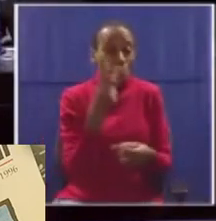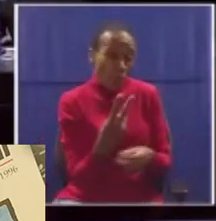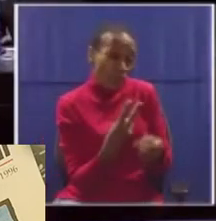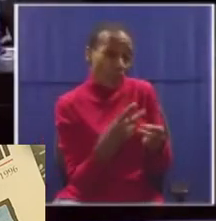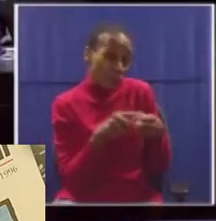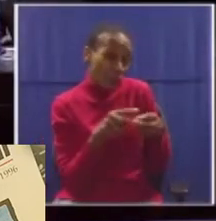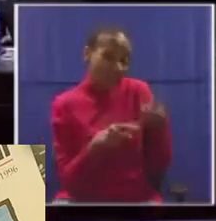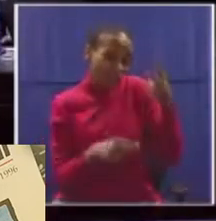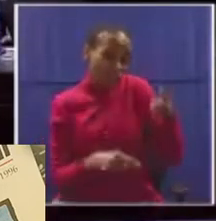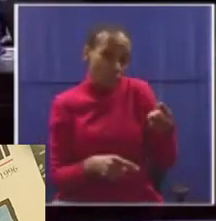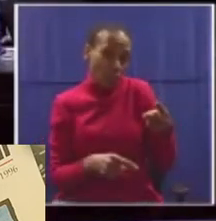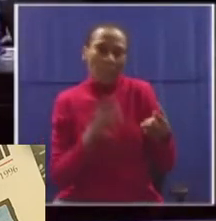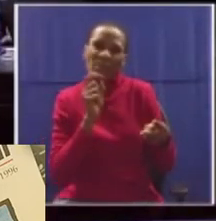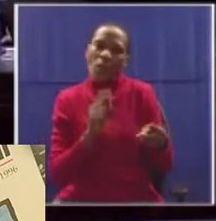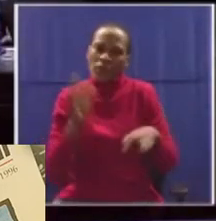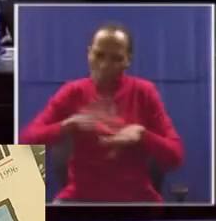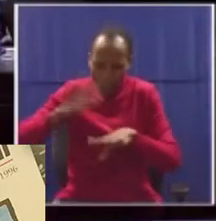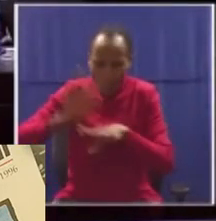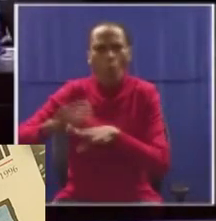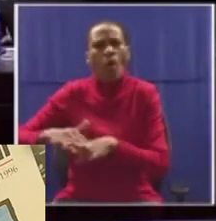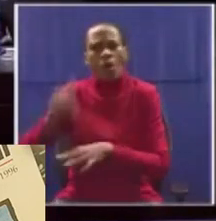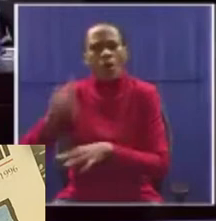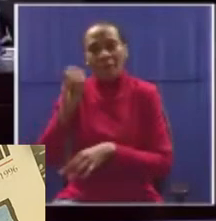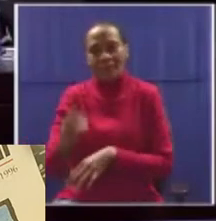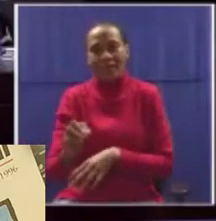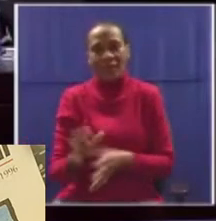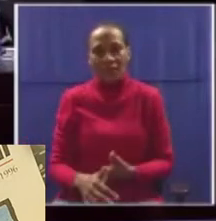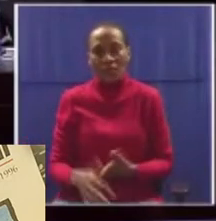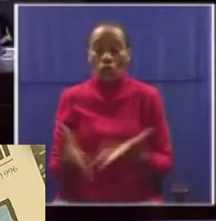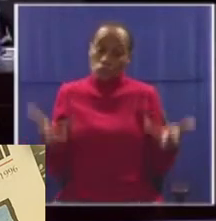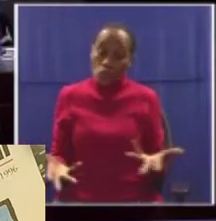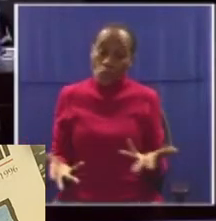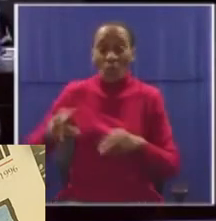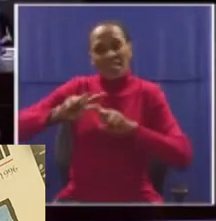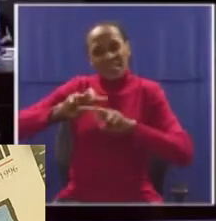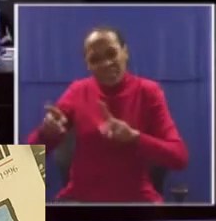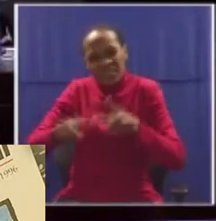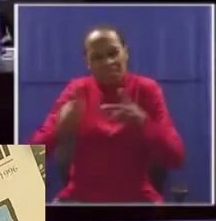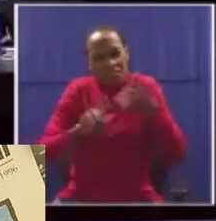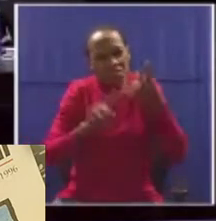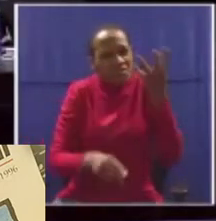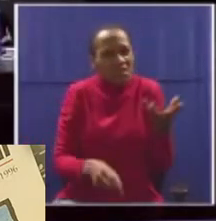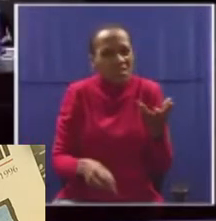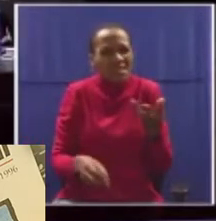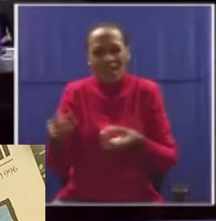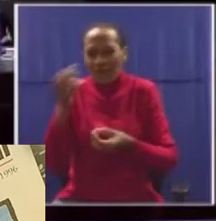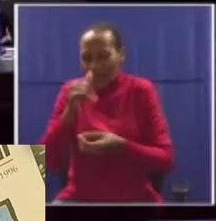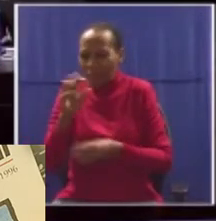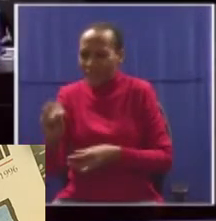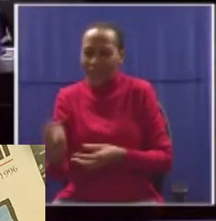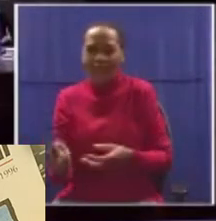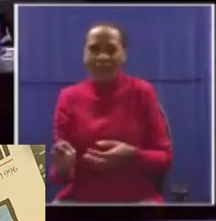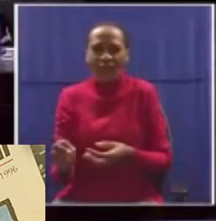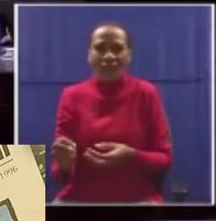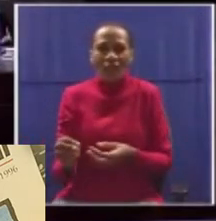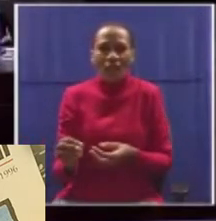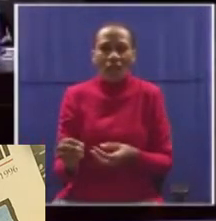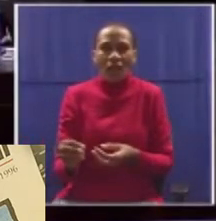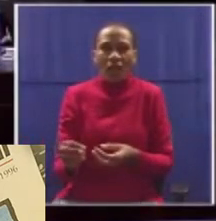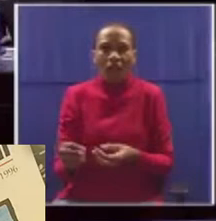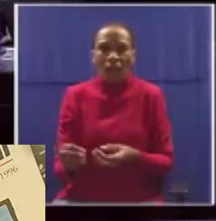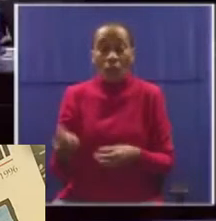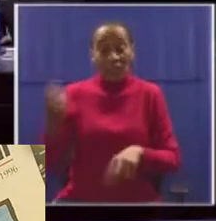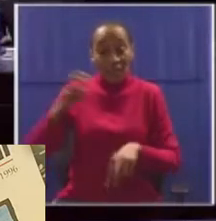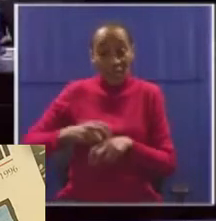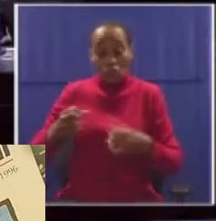of crime if there are a lot of proceeds of crime our antimony laundering regime must